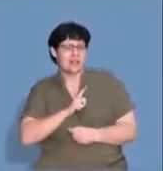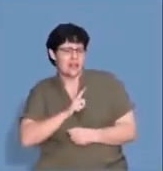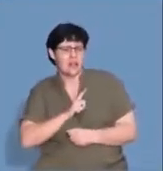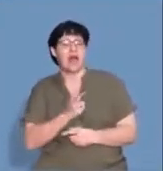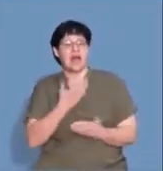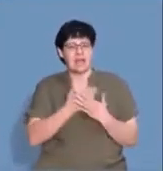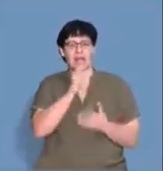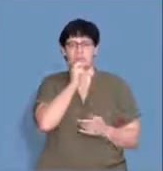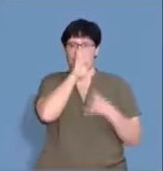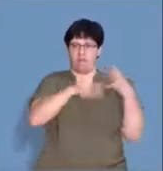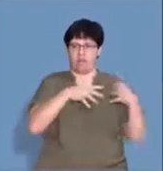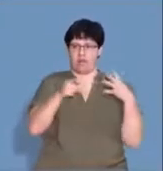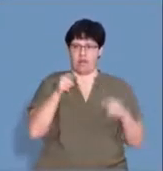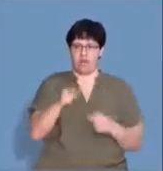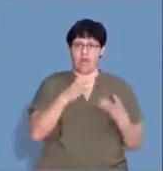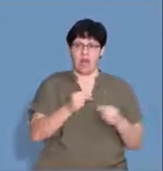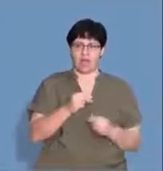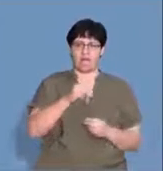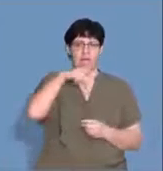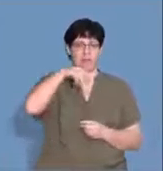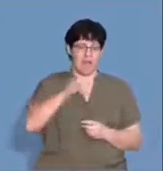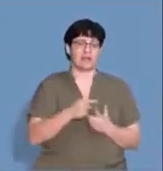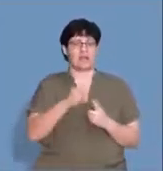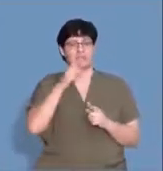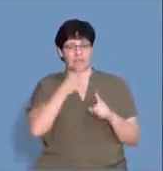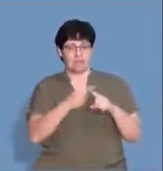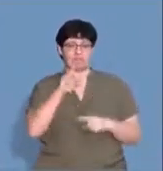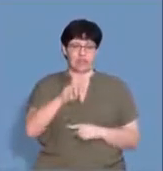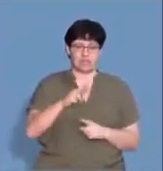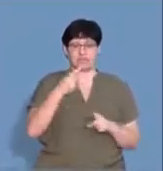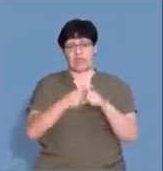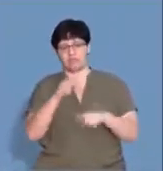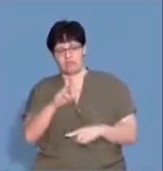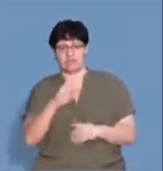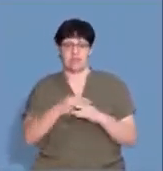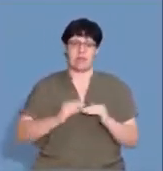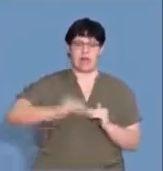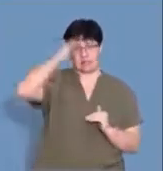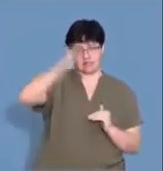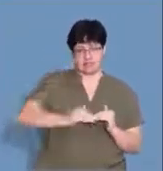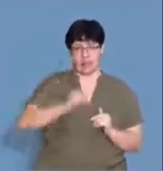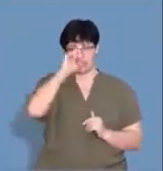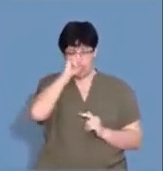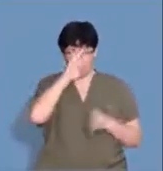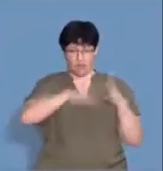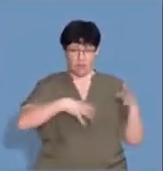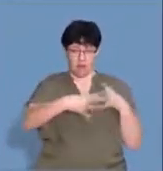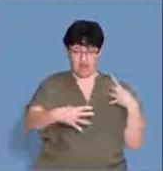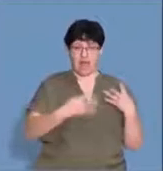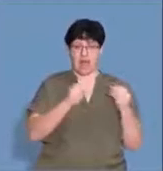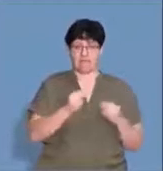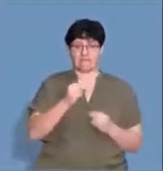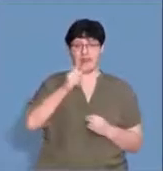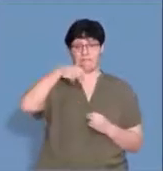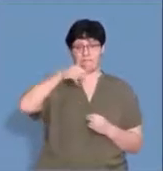may use the formula. You've got pi times radius times height. You might remember this formula as